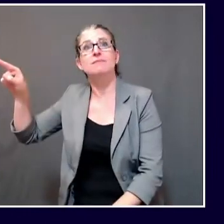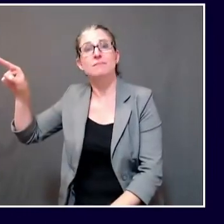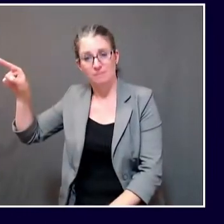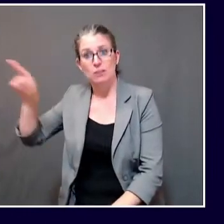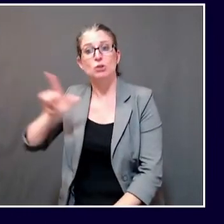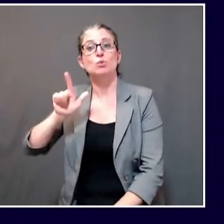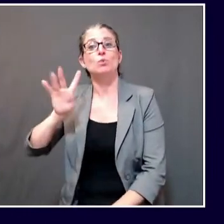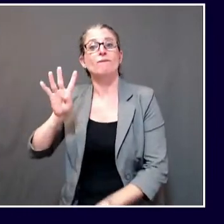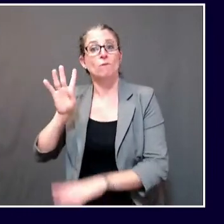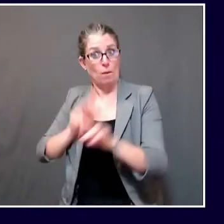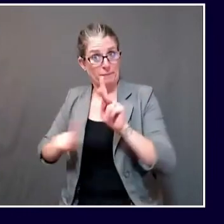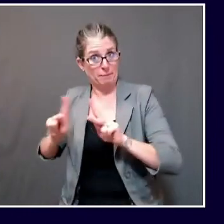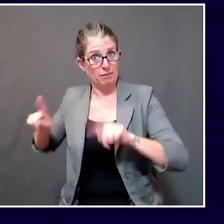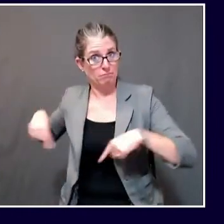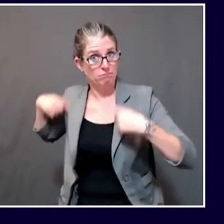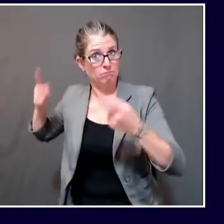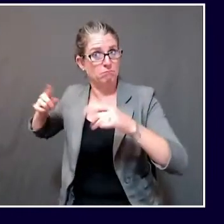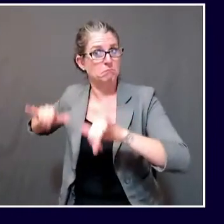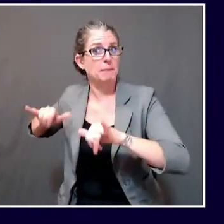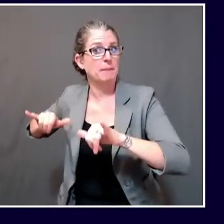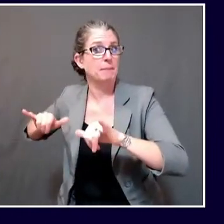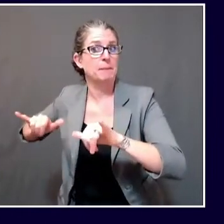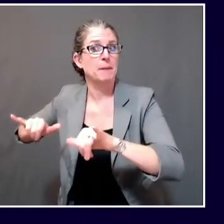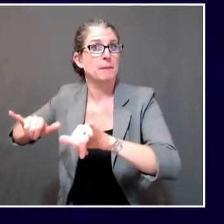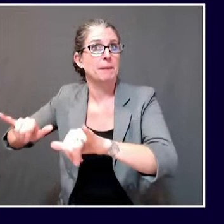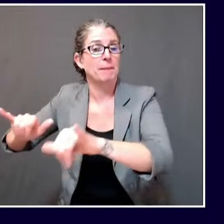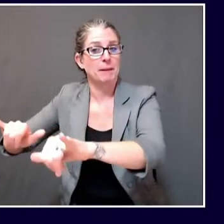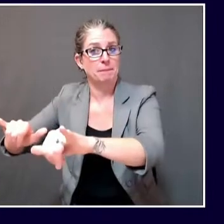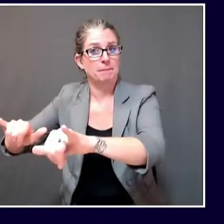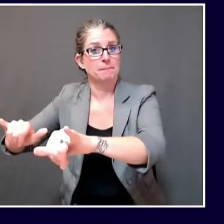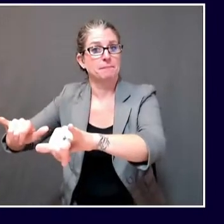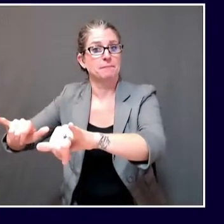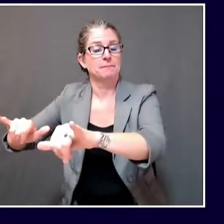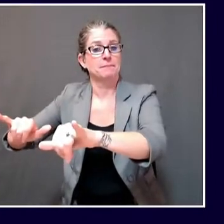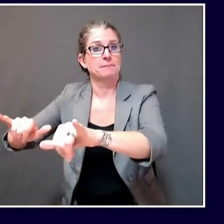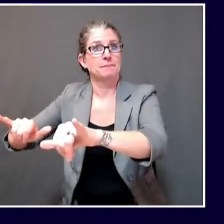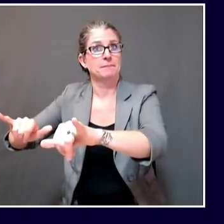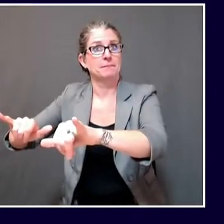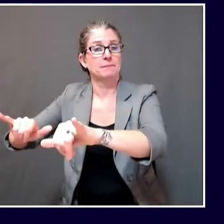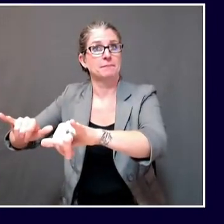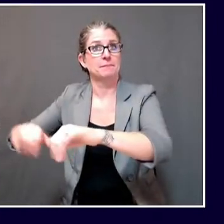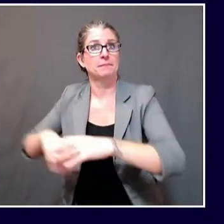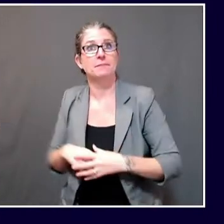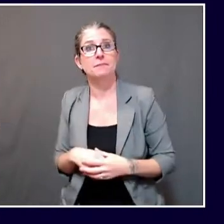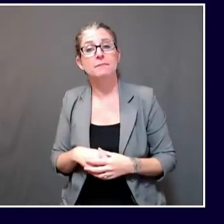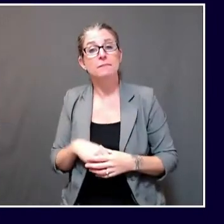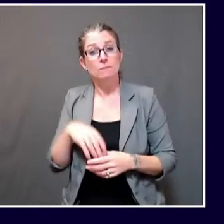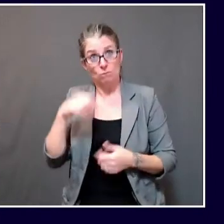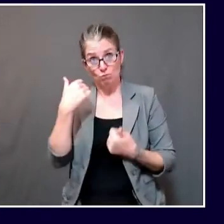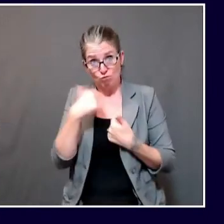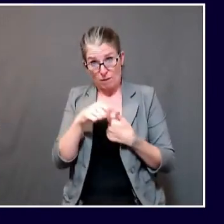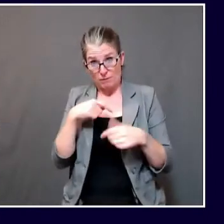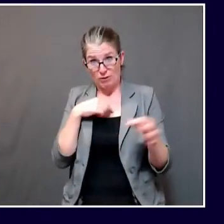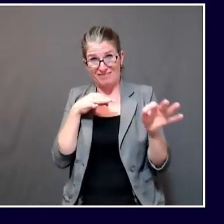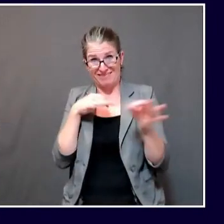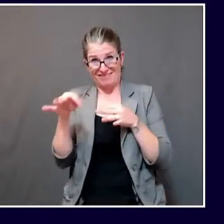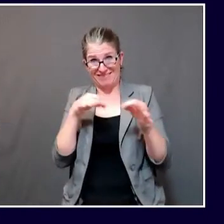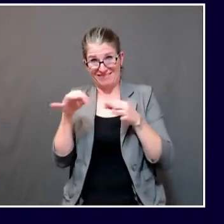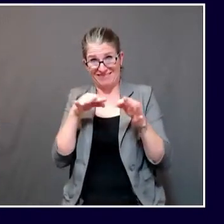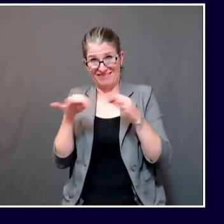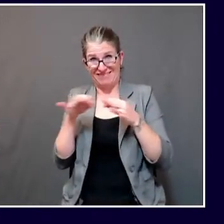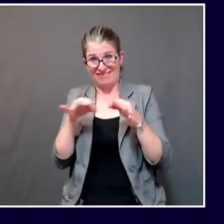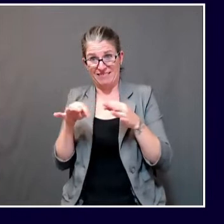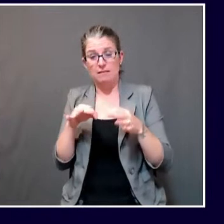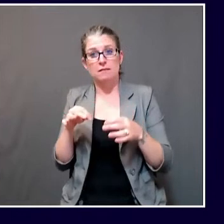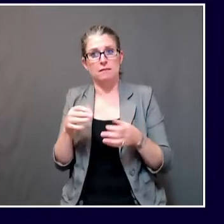been associated with that facility. There is yet another round of universal testing at that facility that is occurring